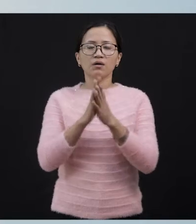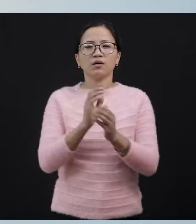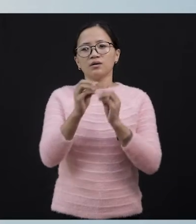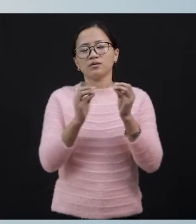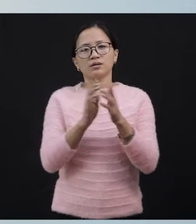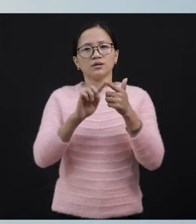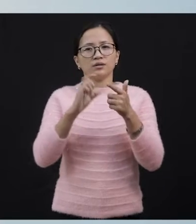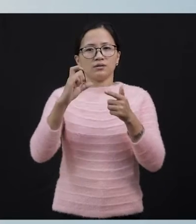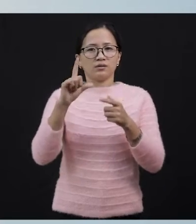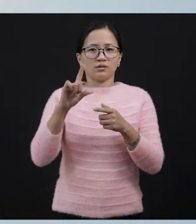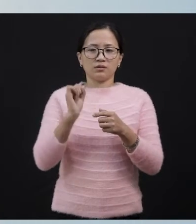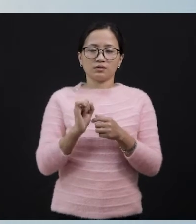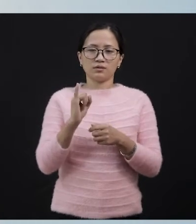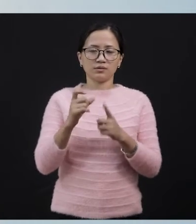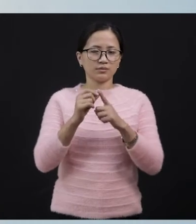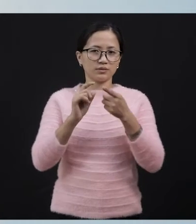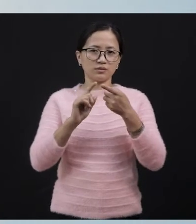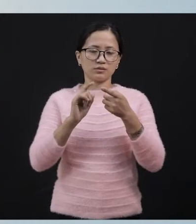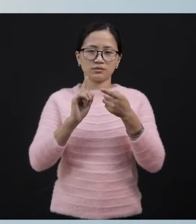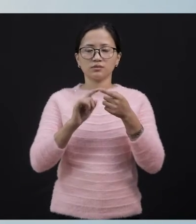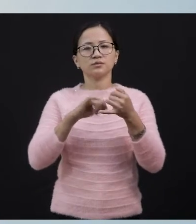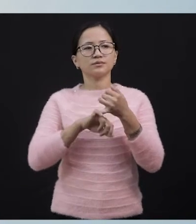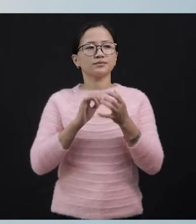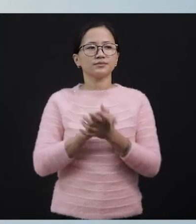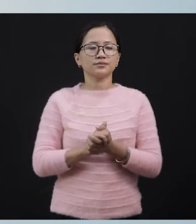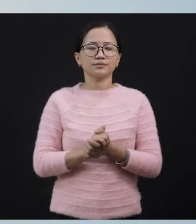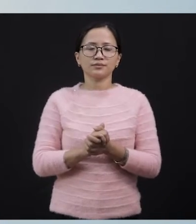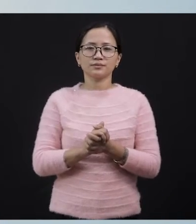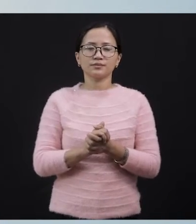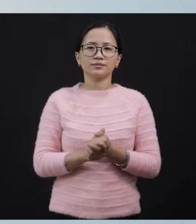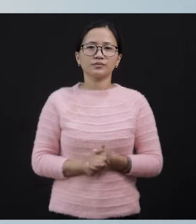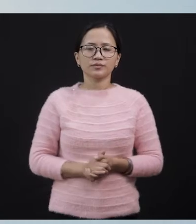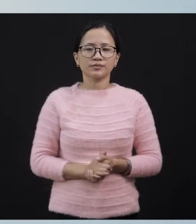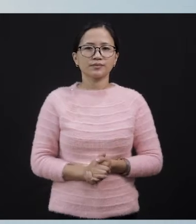Now, students, it has been many times that eclipse have occurred,